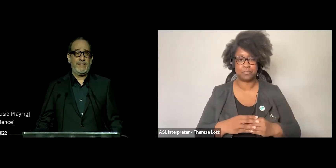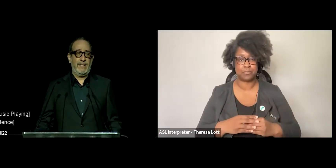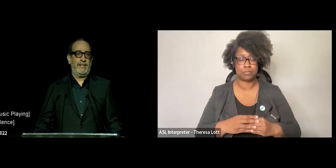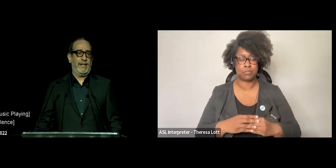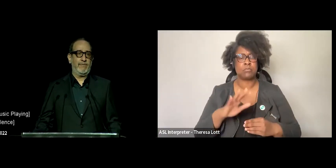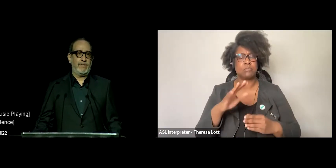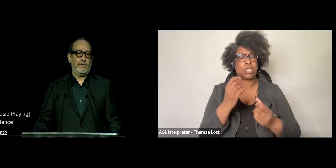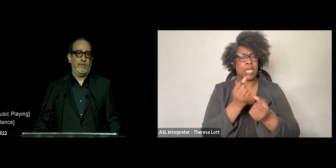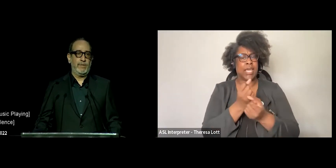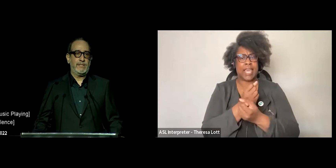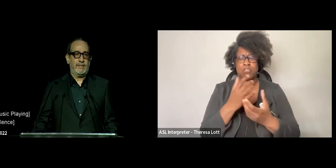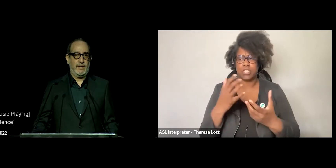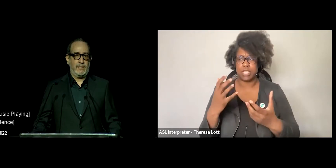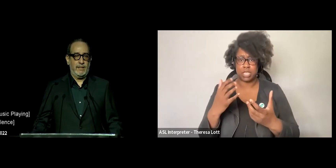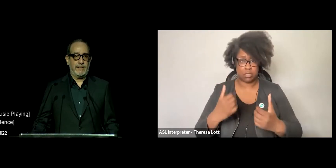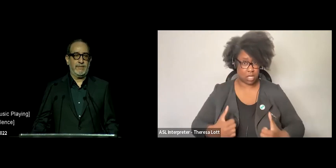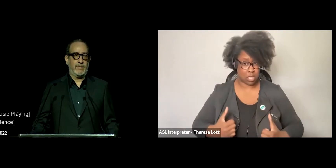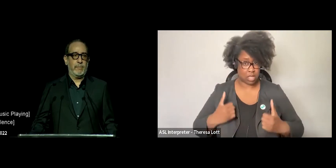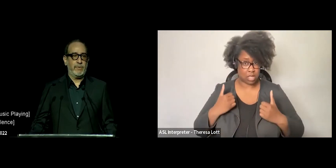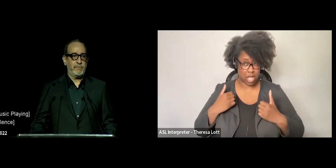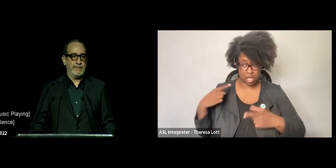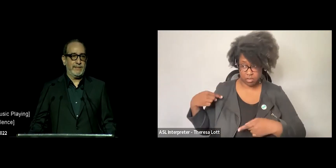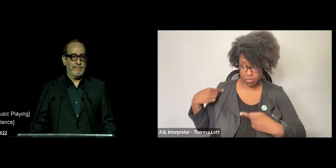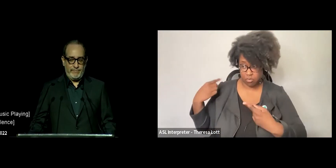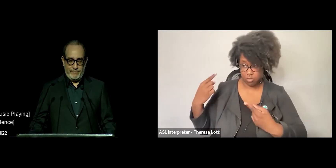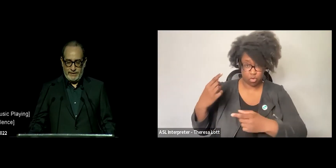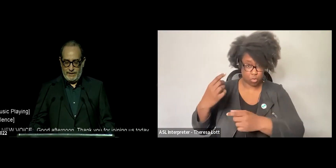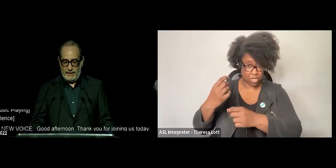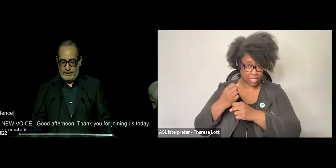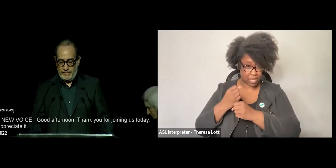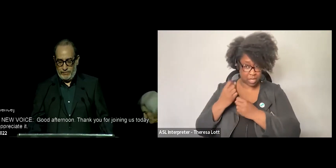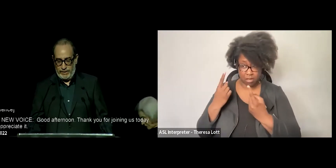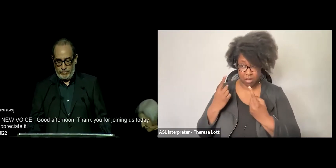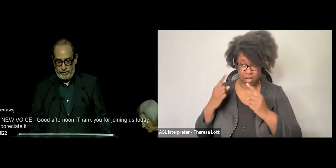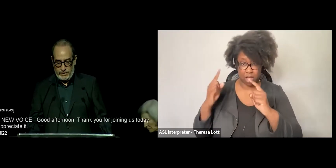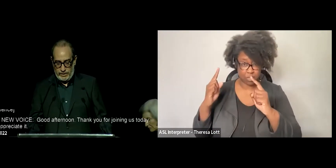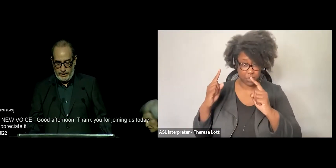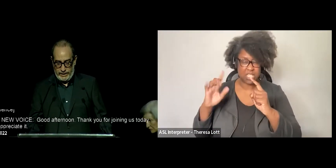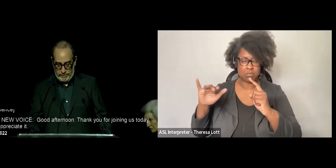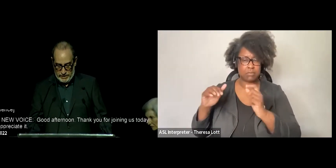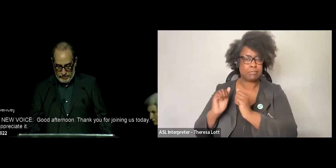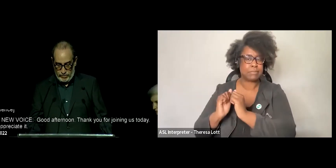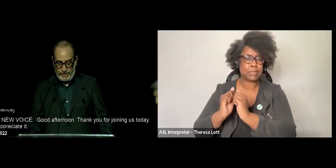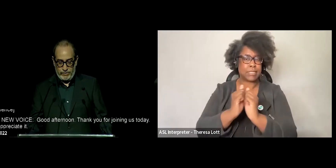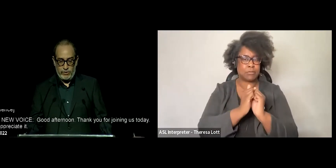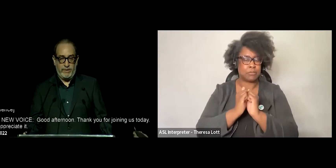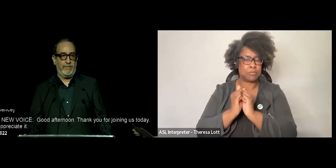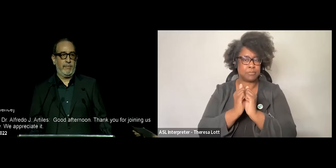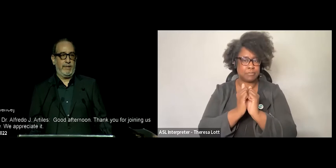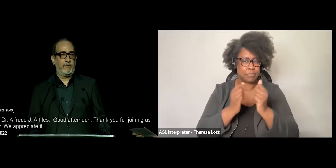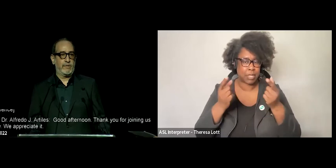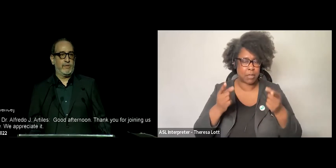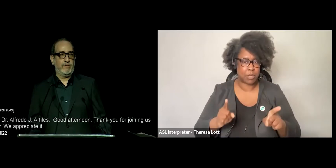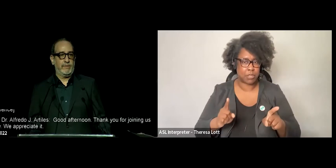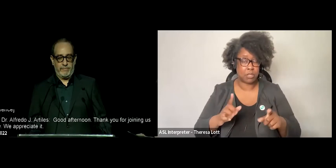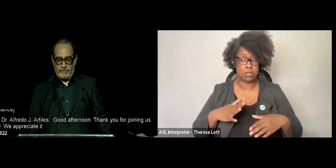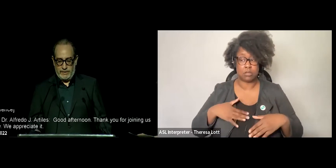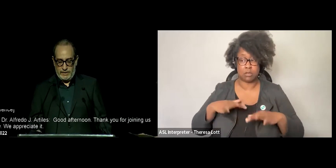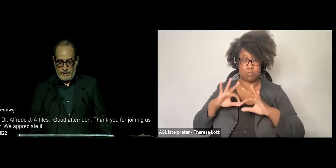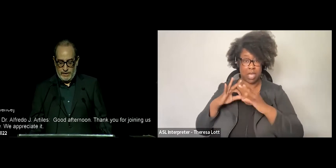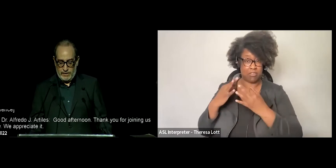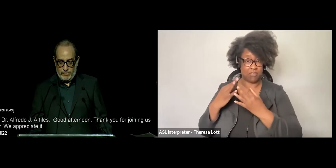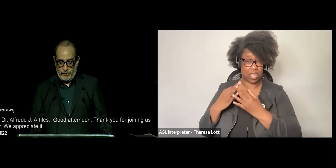Everything we attain in life is always a collective accomplishment. And for that reason, I am deeply grateful to my family, first of